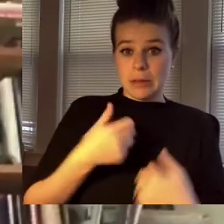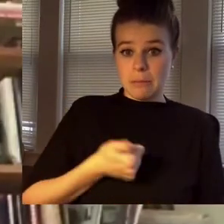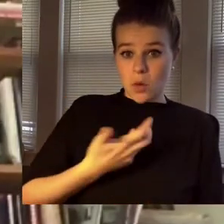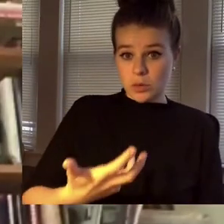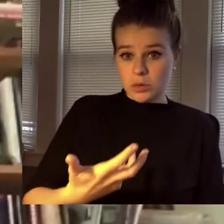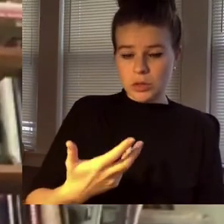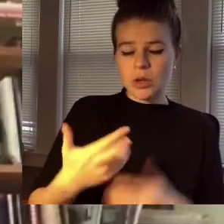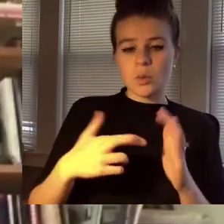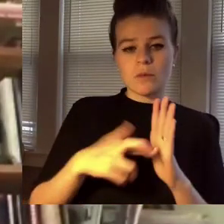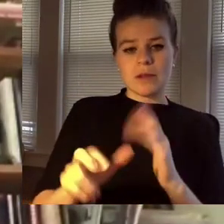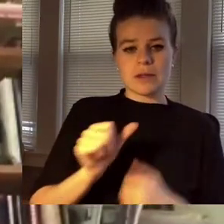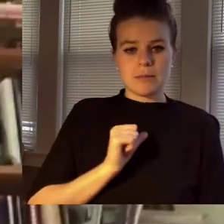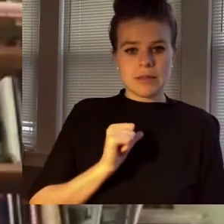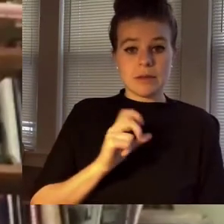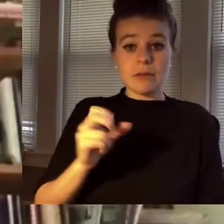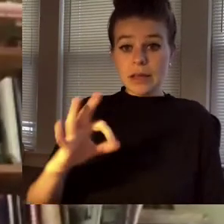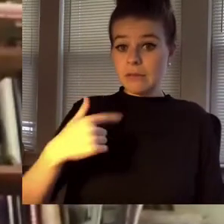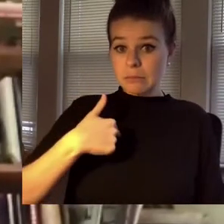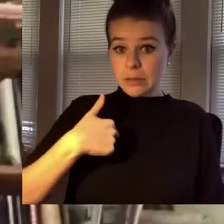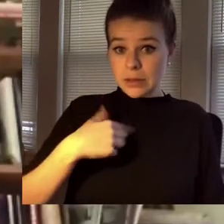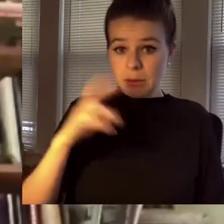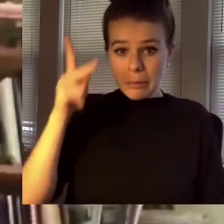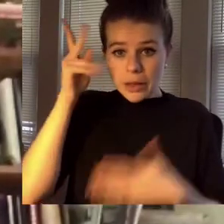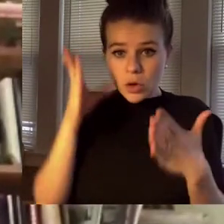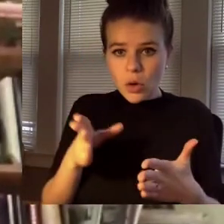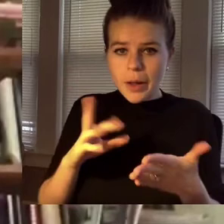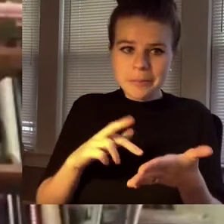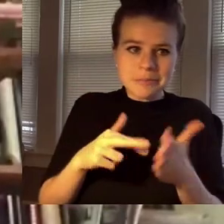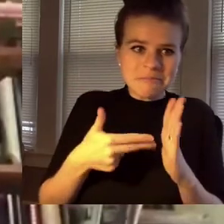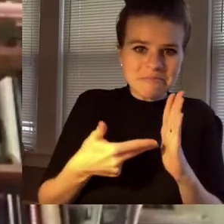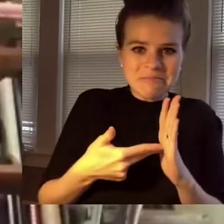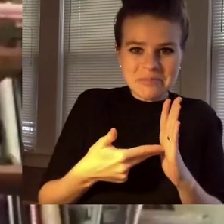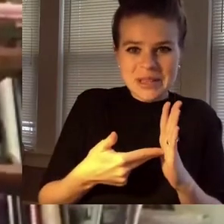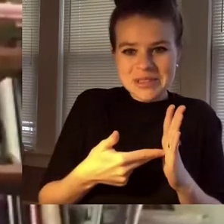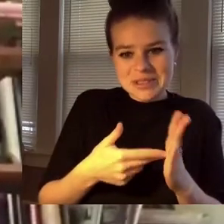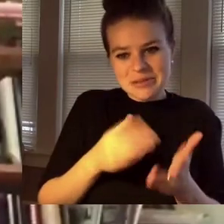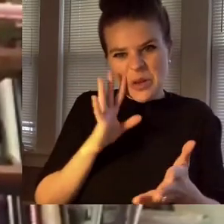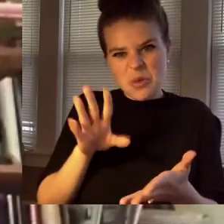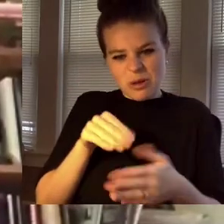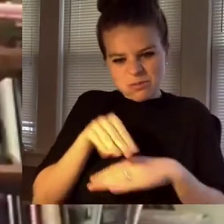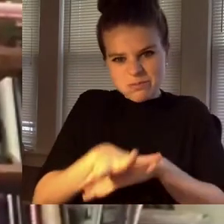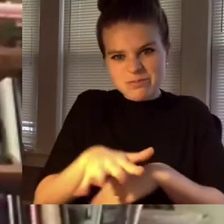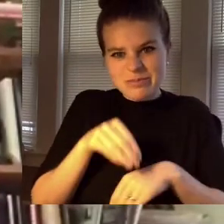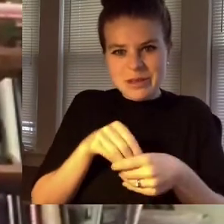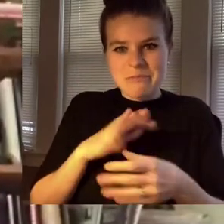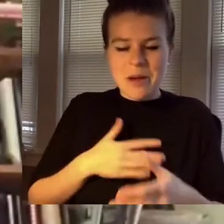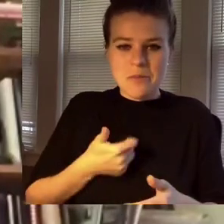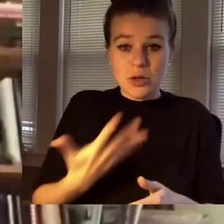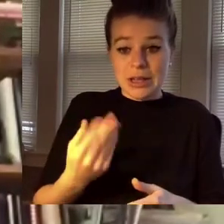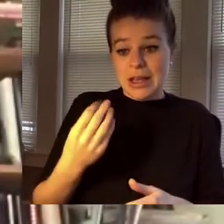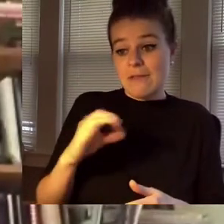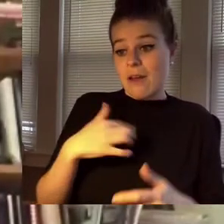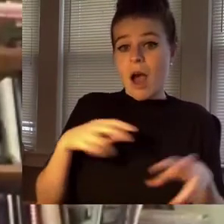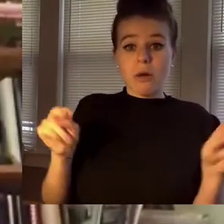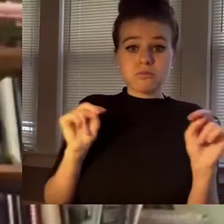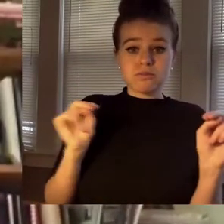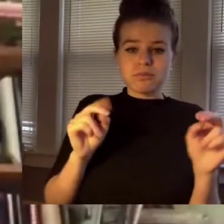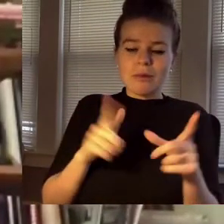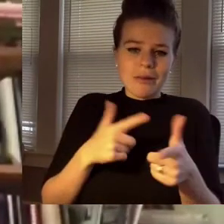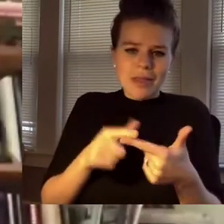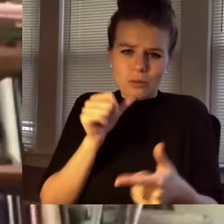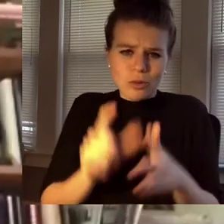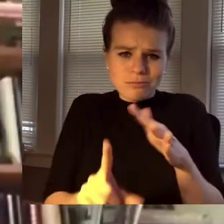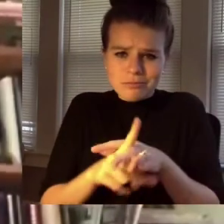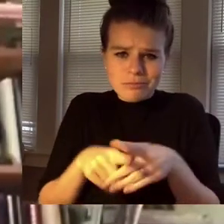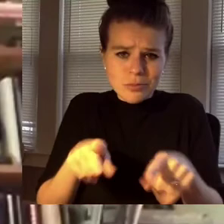reflects self. If I am political, then poetry will be political. If I'm not political, then poetry will not be political. If I impose a